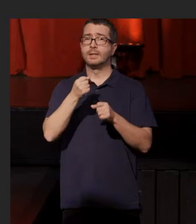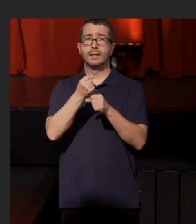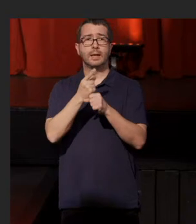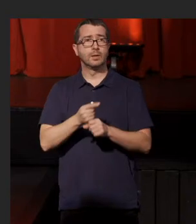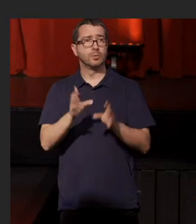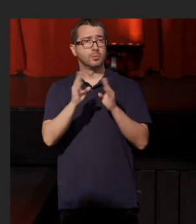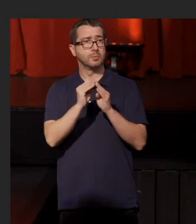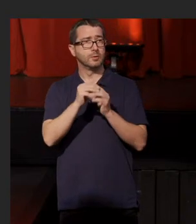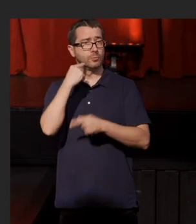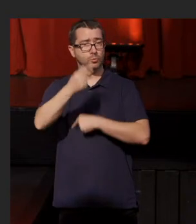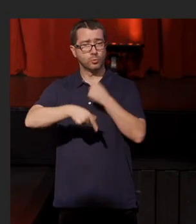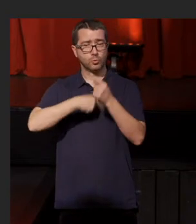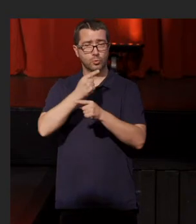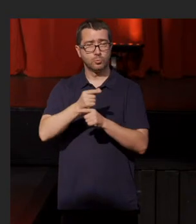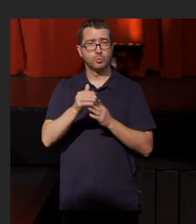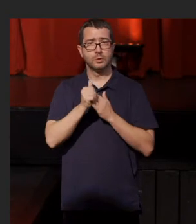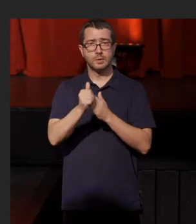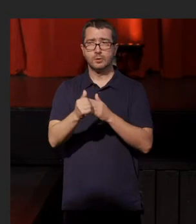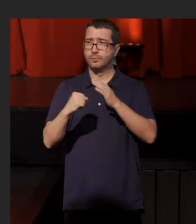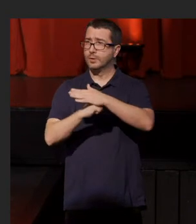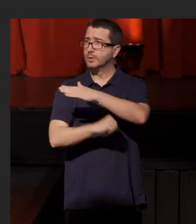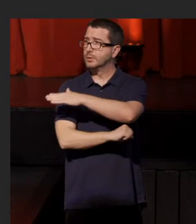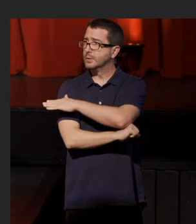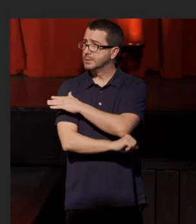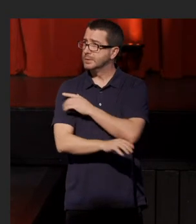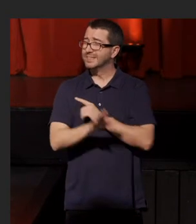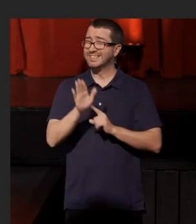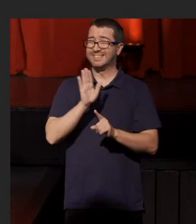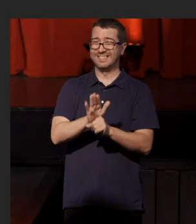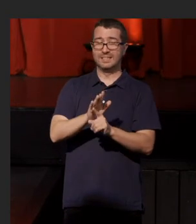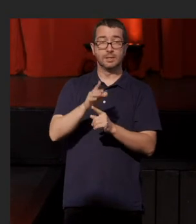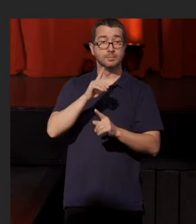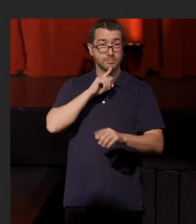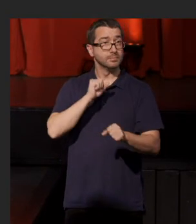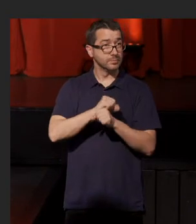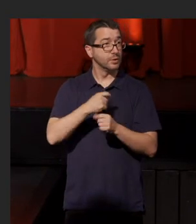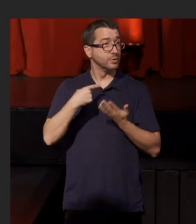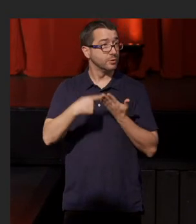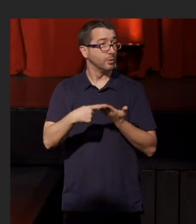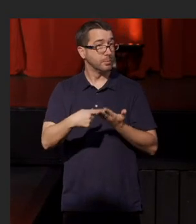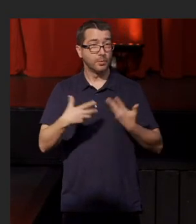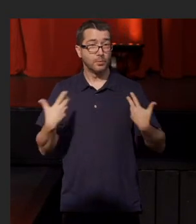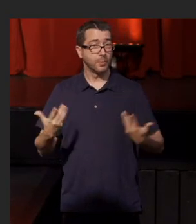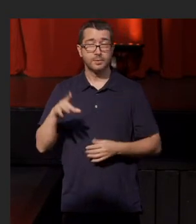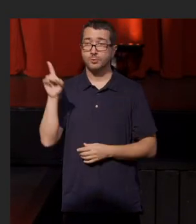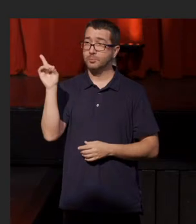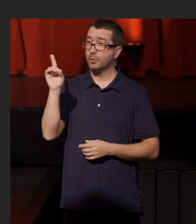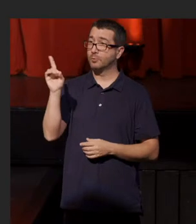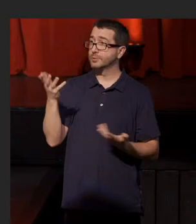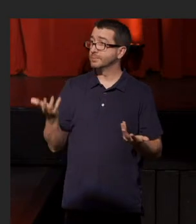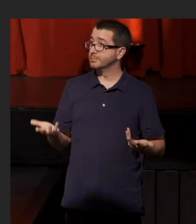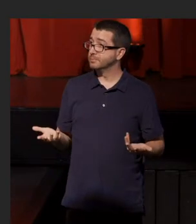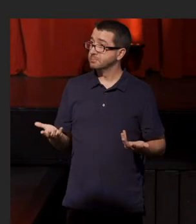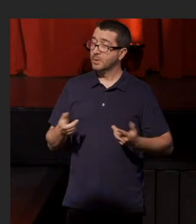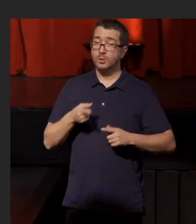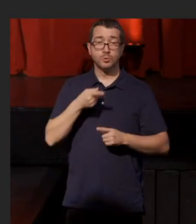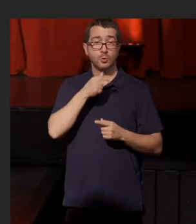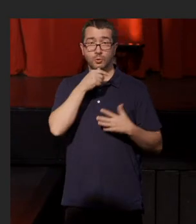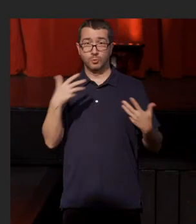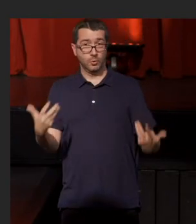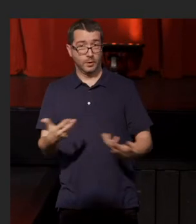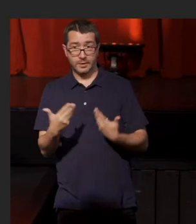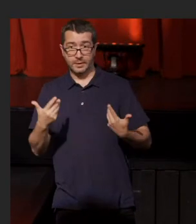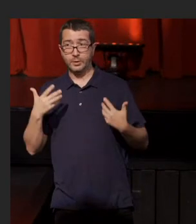Leadership Foundation, which in fact is talking about democracy. So even though he is not here